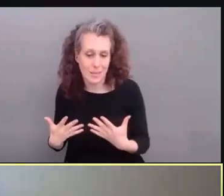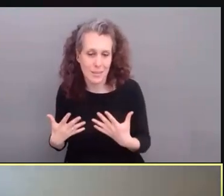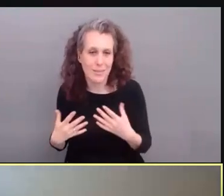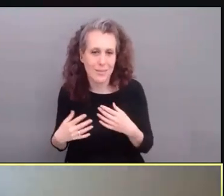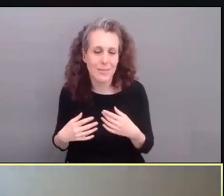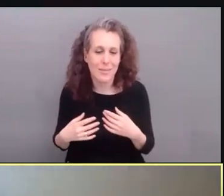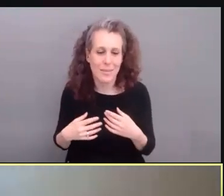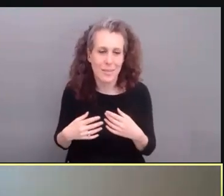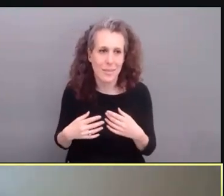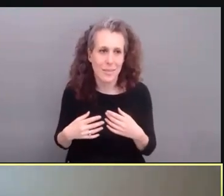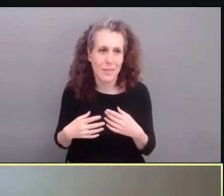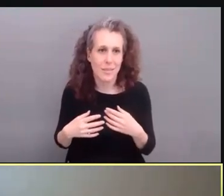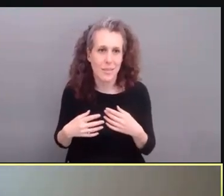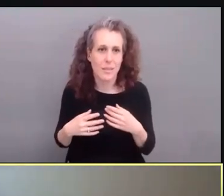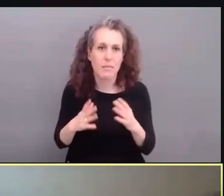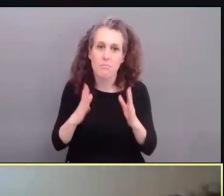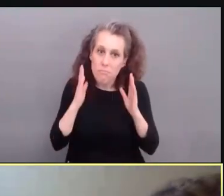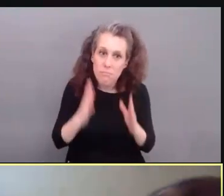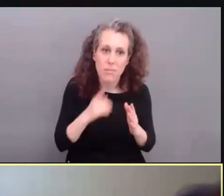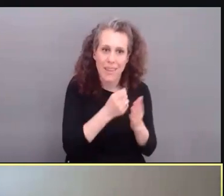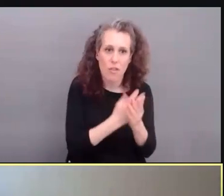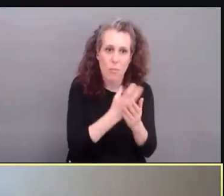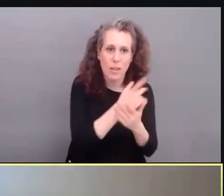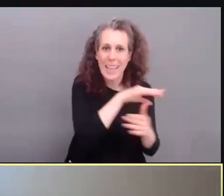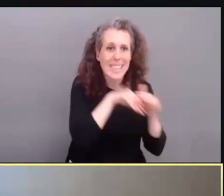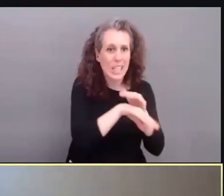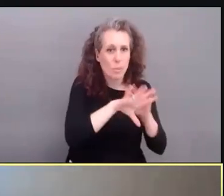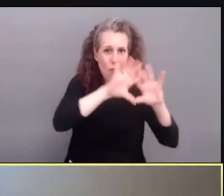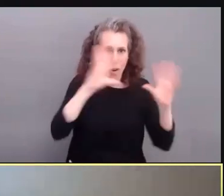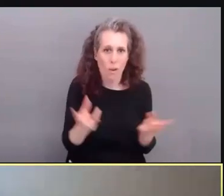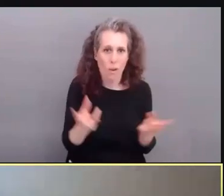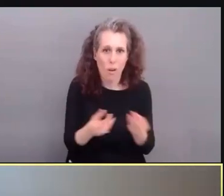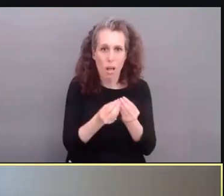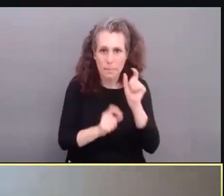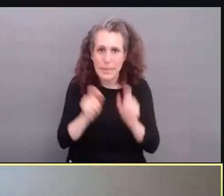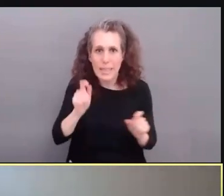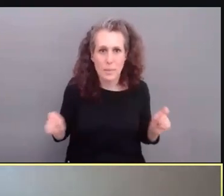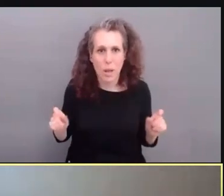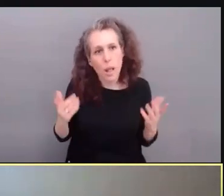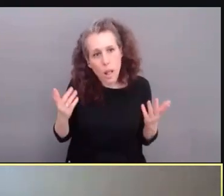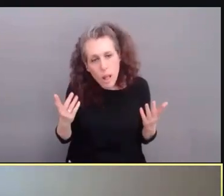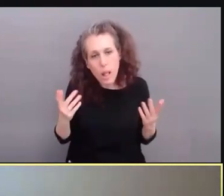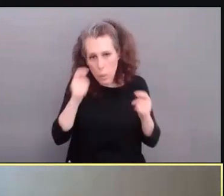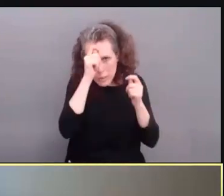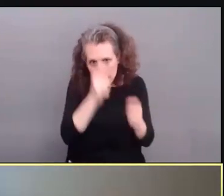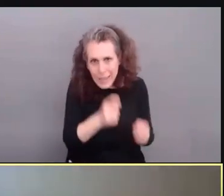require this kind of information to be accessible for everybody, according to a standard called